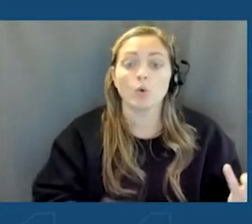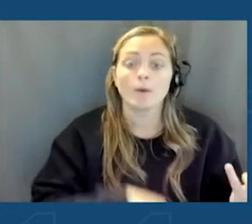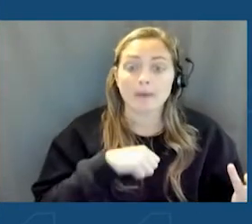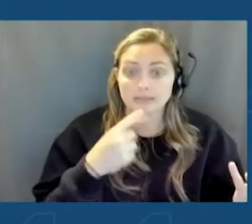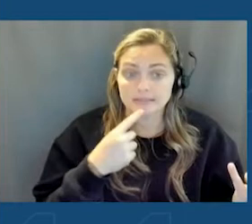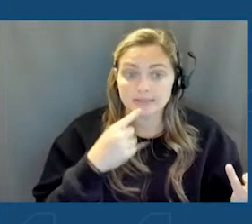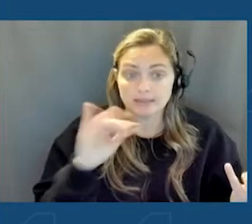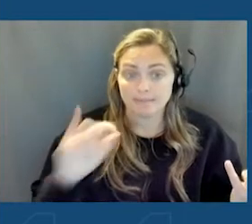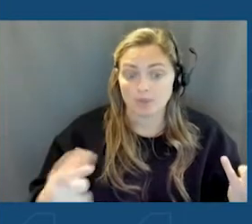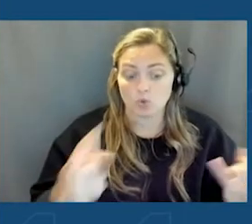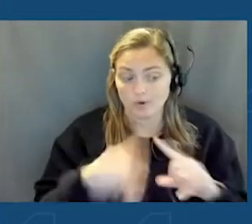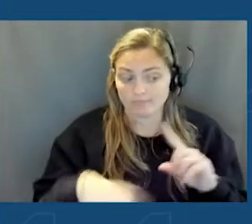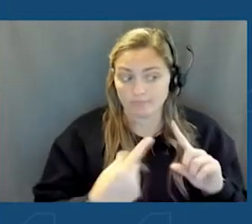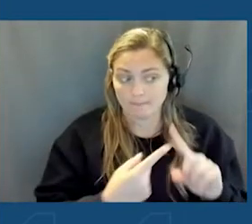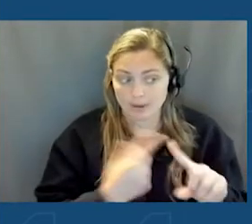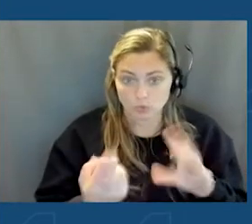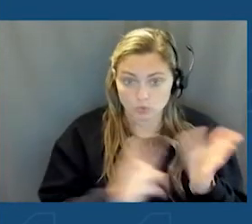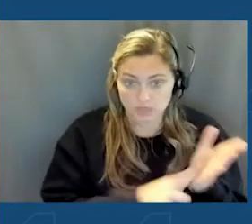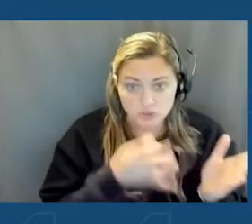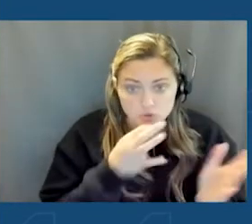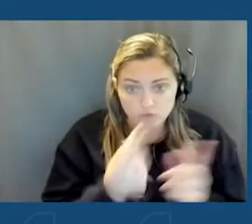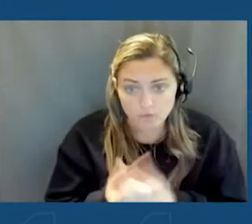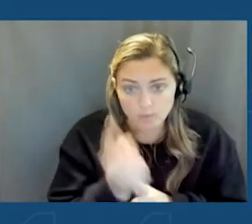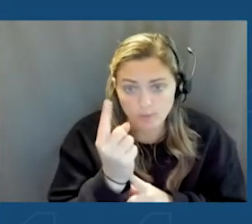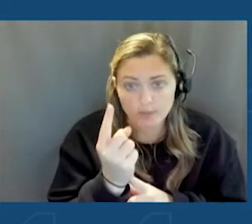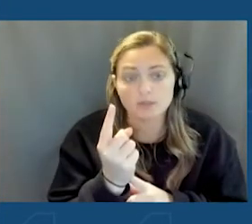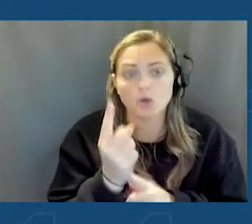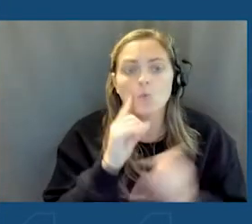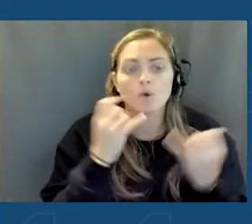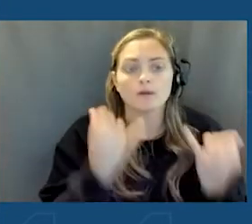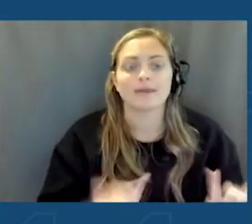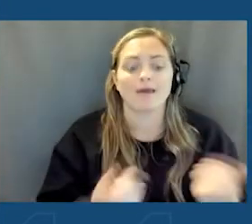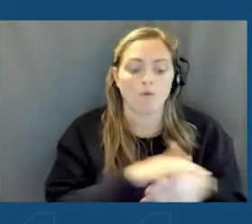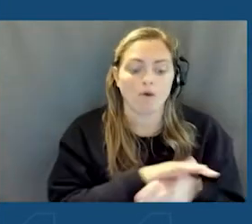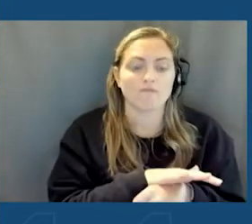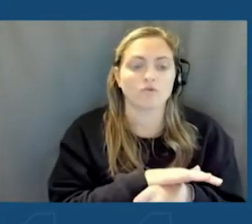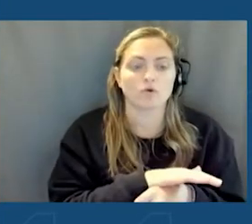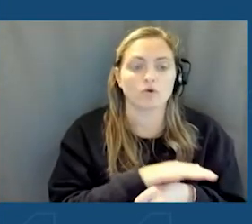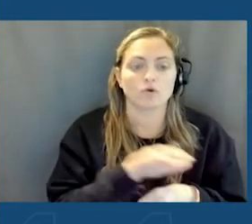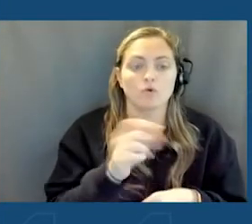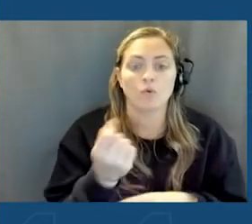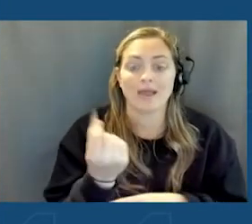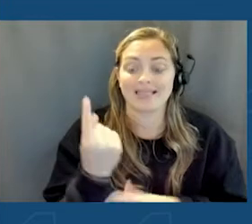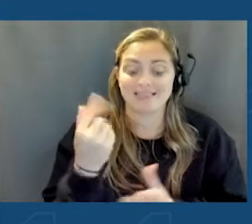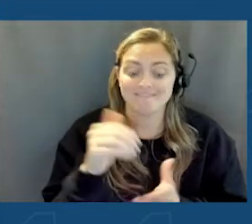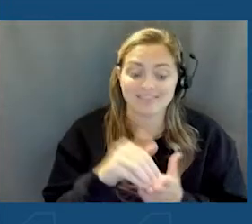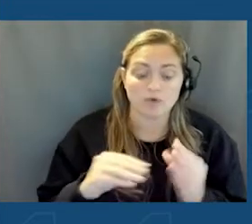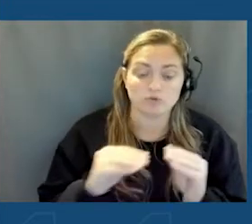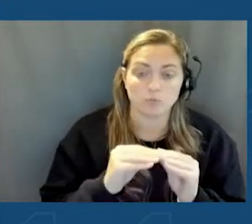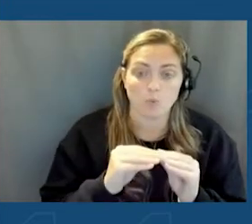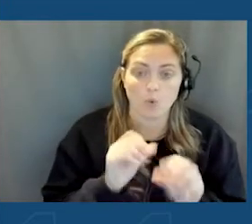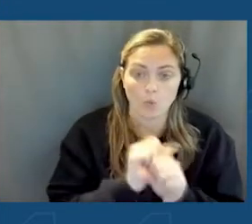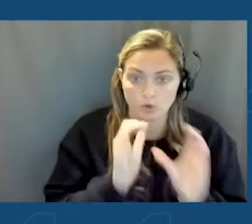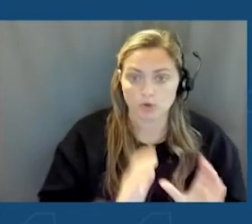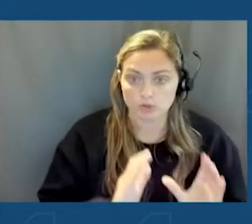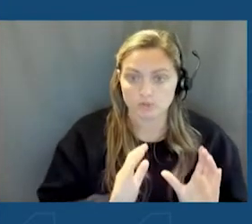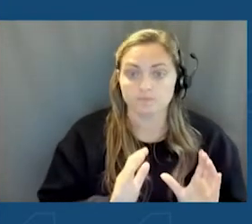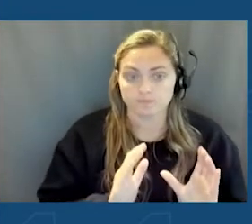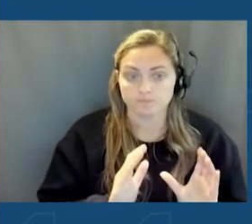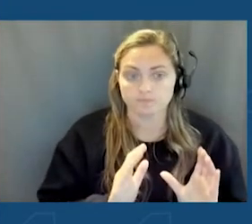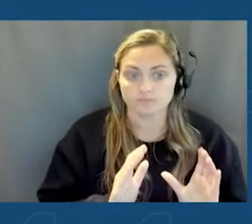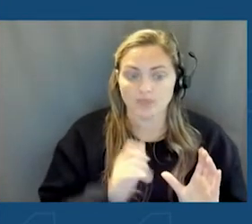we're about to sign in a few moments will now cover over 11,000 more transit workers who were left out